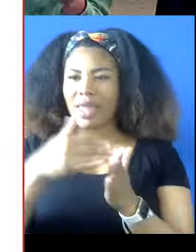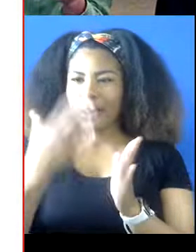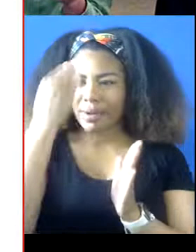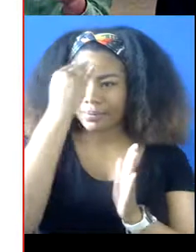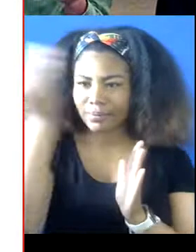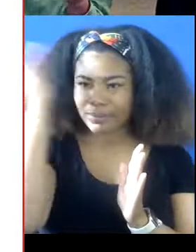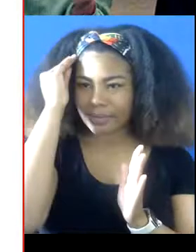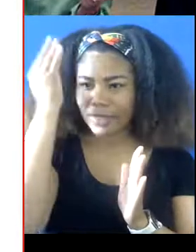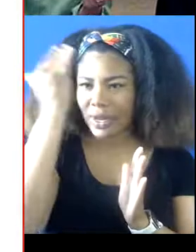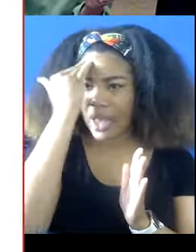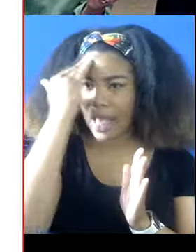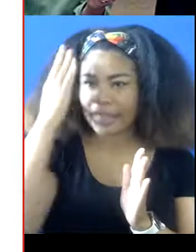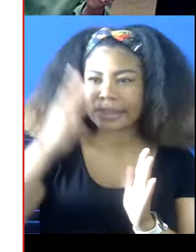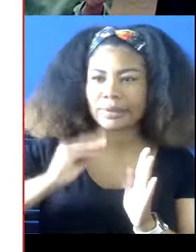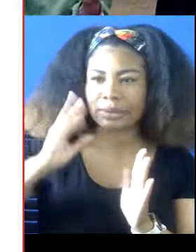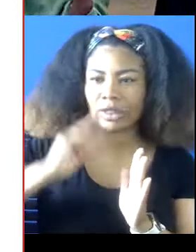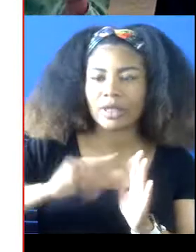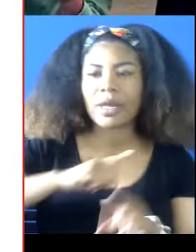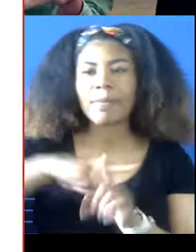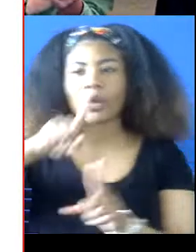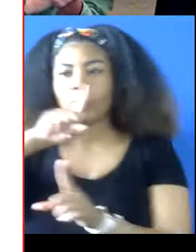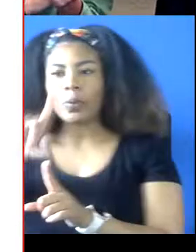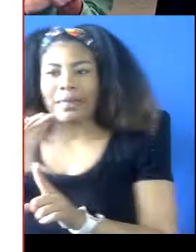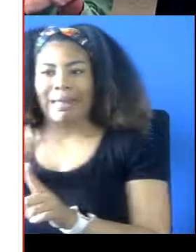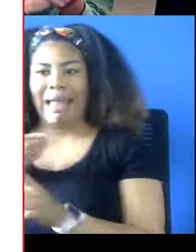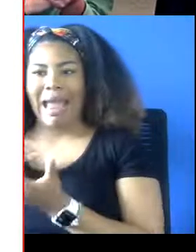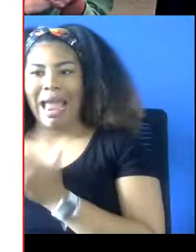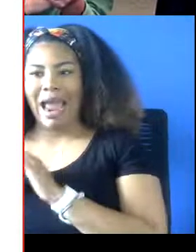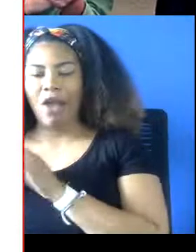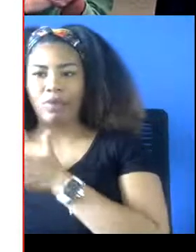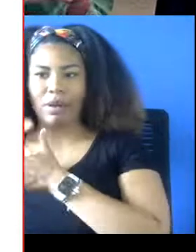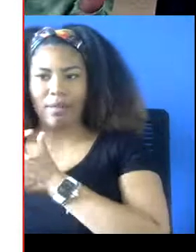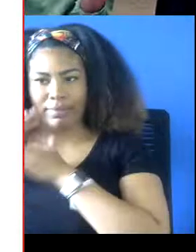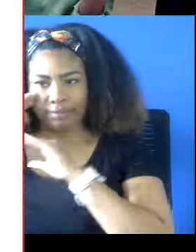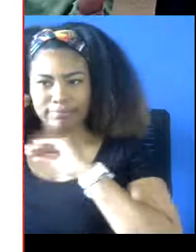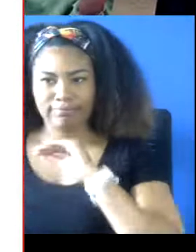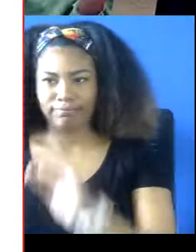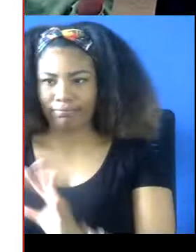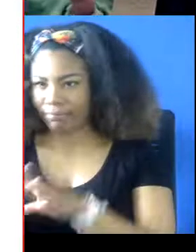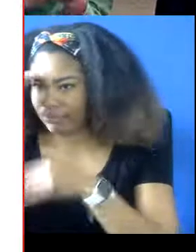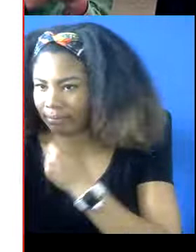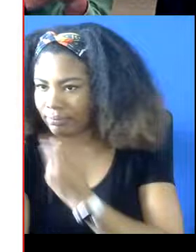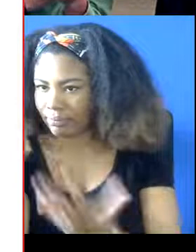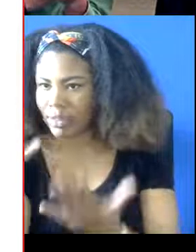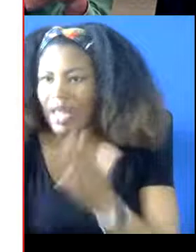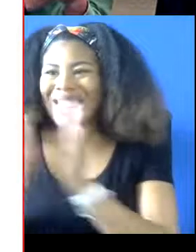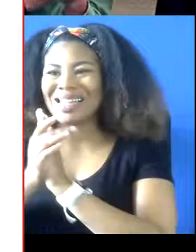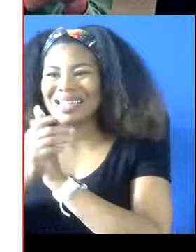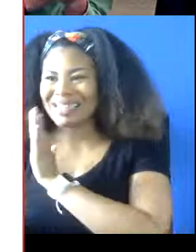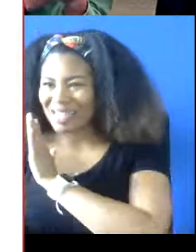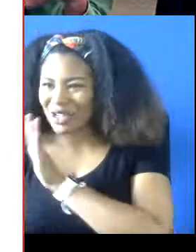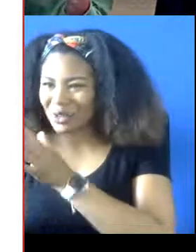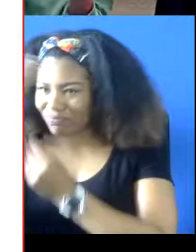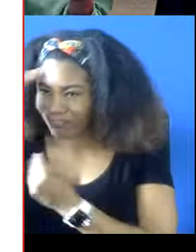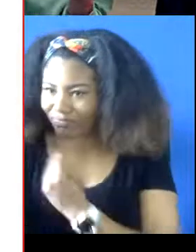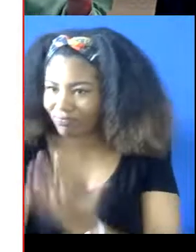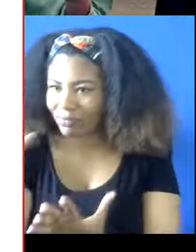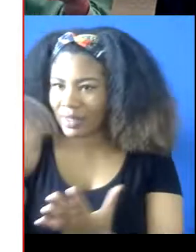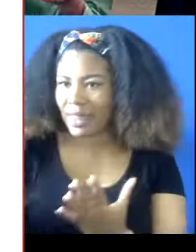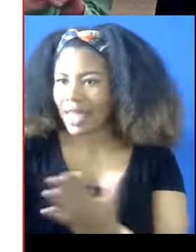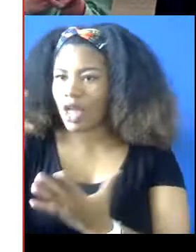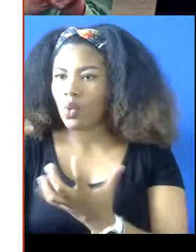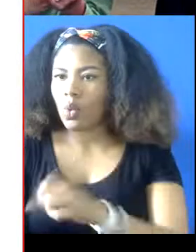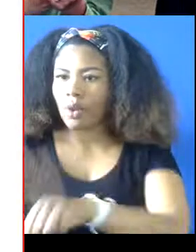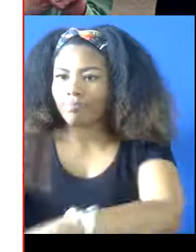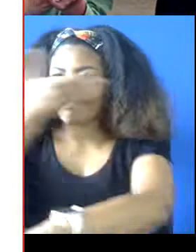the content that we want to teach, and the skills that we want them to be able to master and to